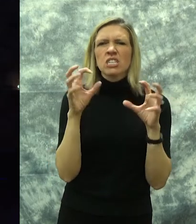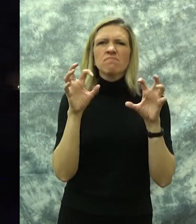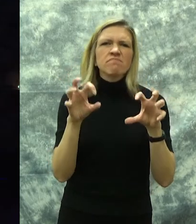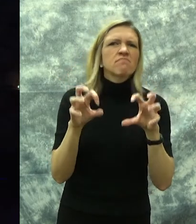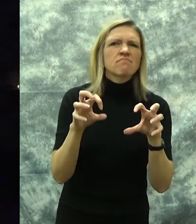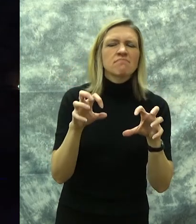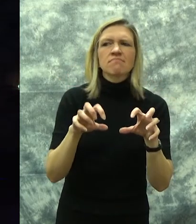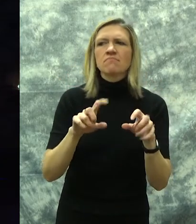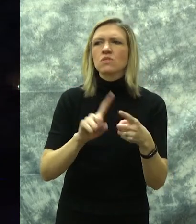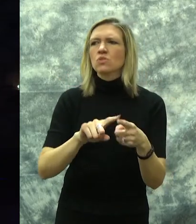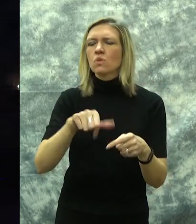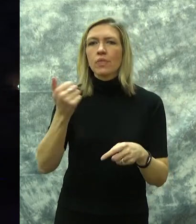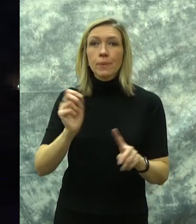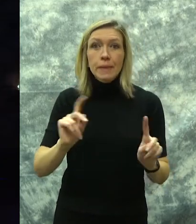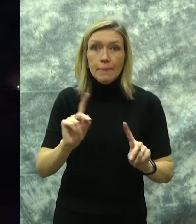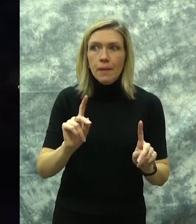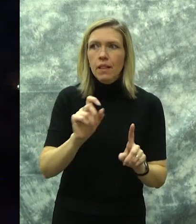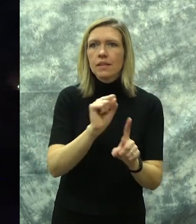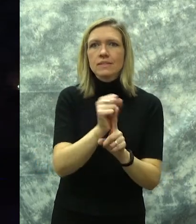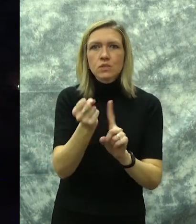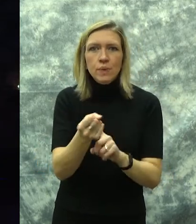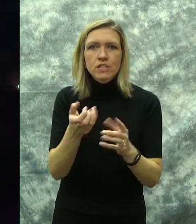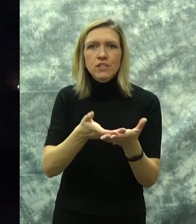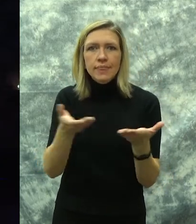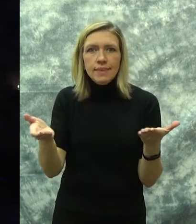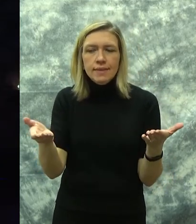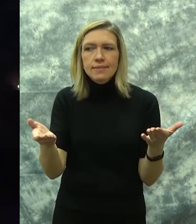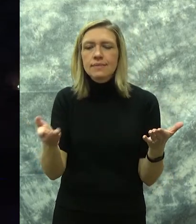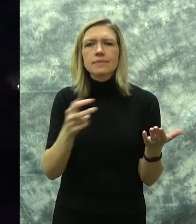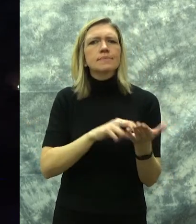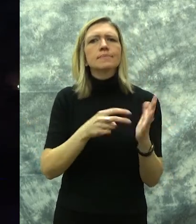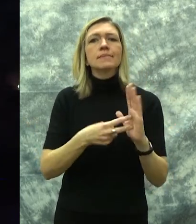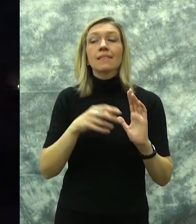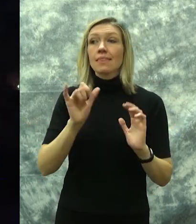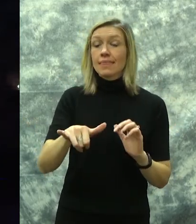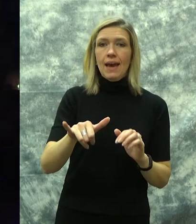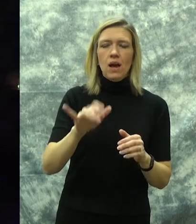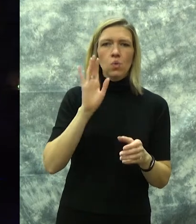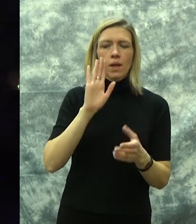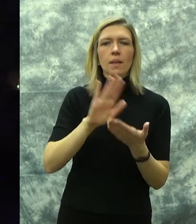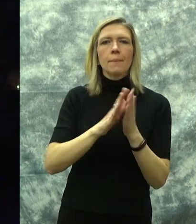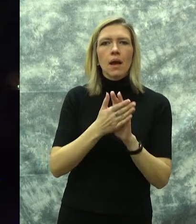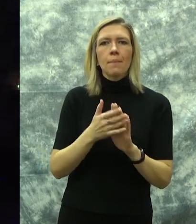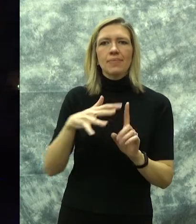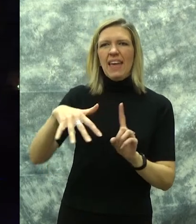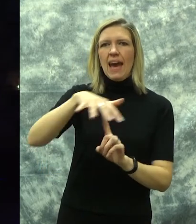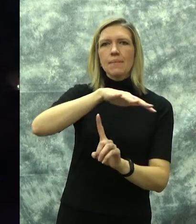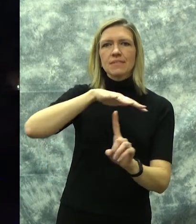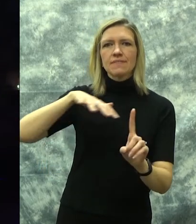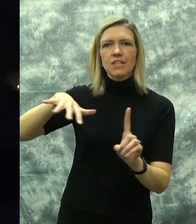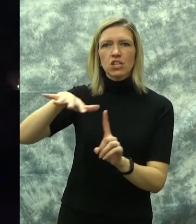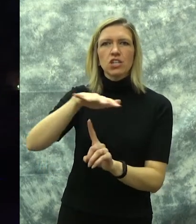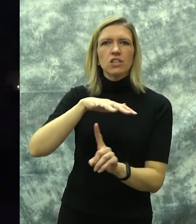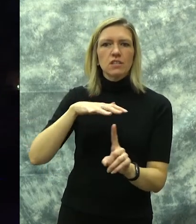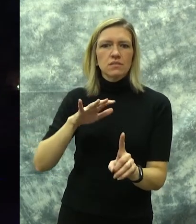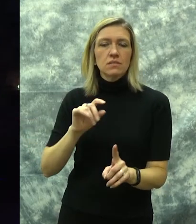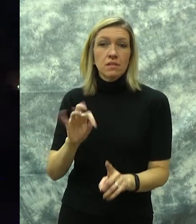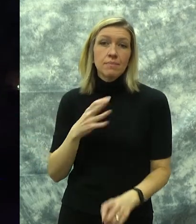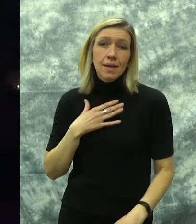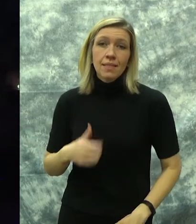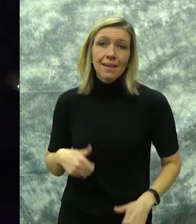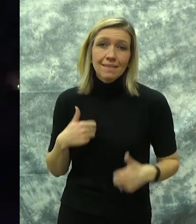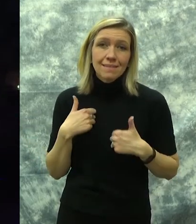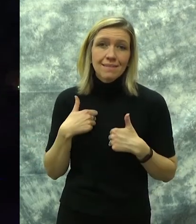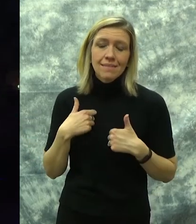other situations and other things, then that's going to become the general atmosphere of my life. And I've got to be willing